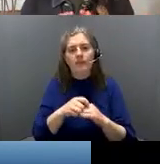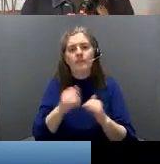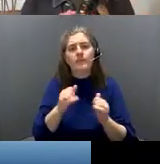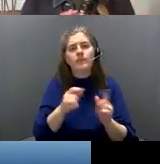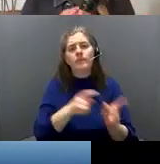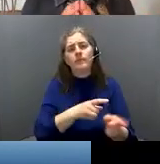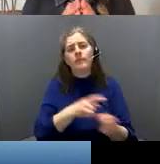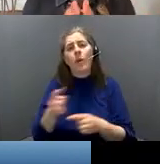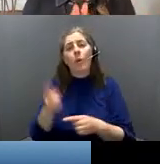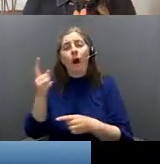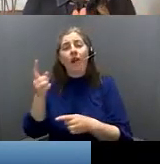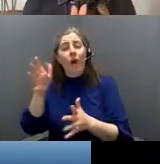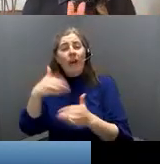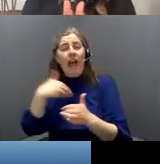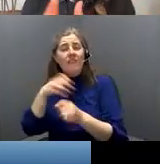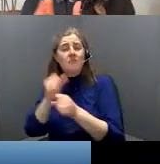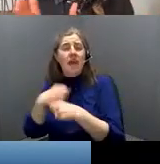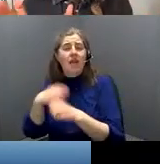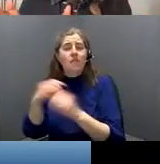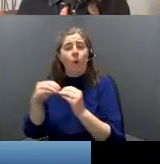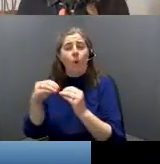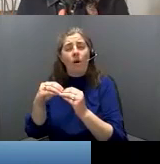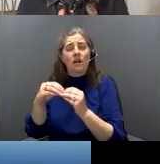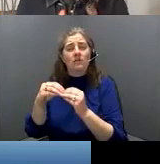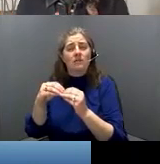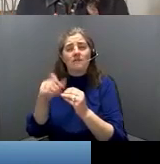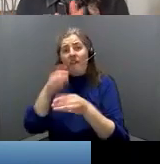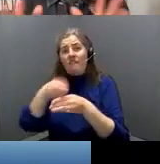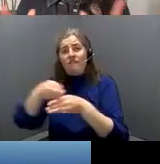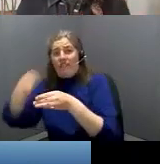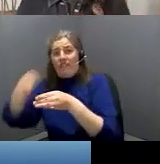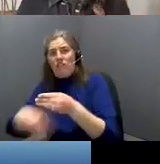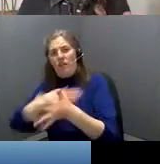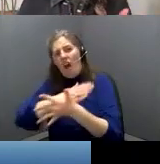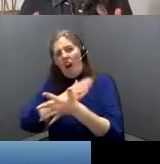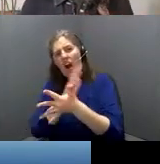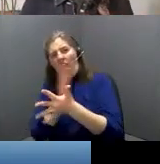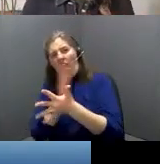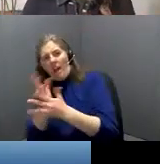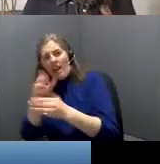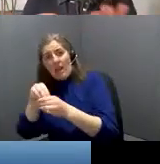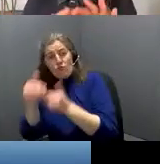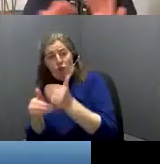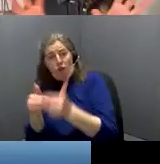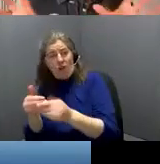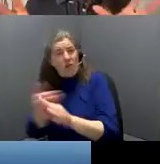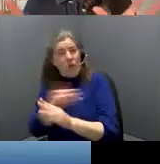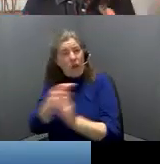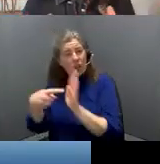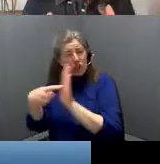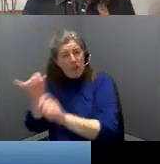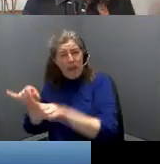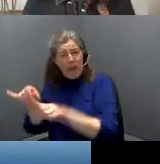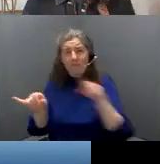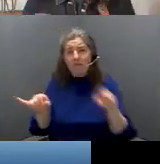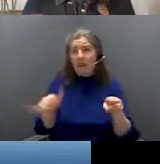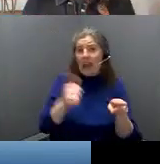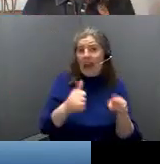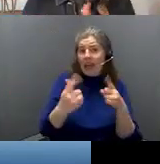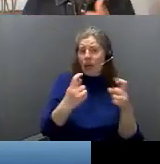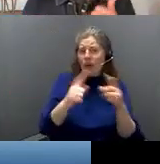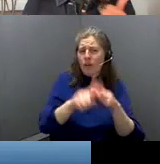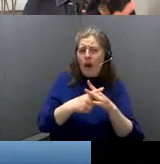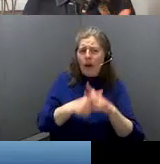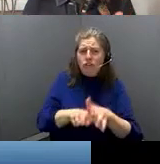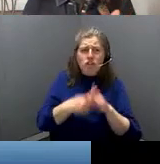that I have that is more in progress, but I want to make sure before I do that, I answer any questions about